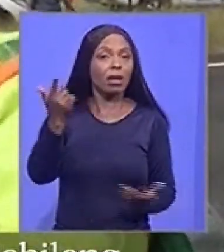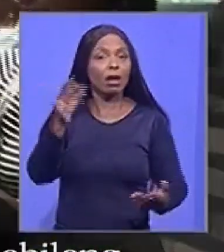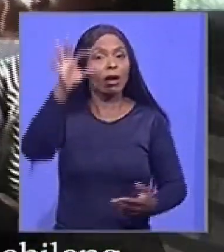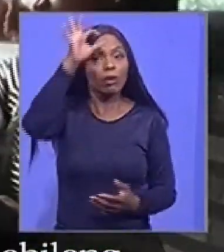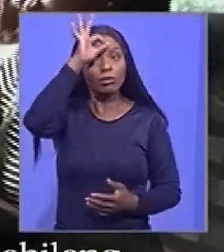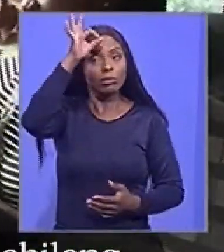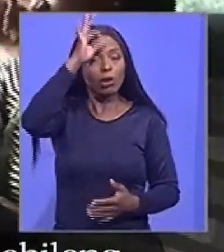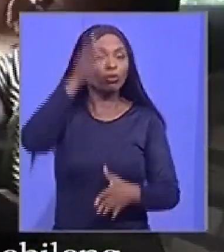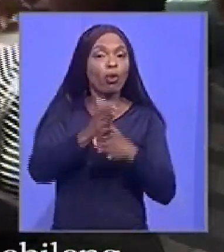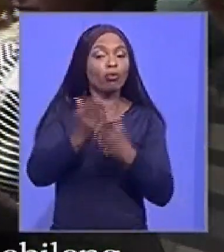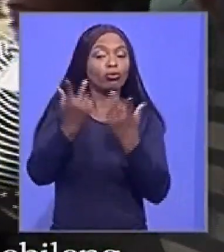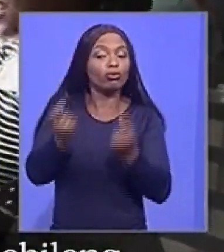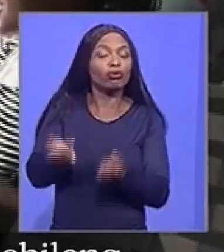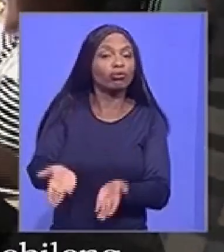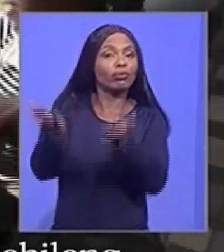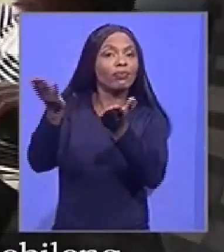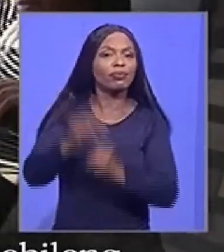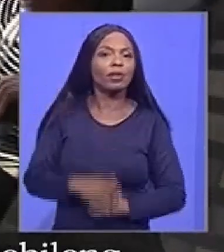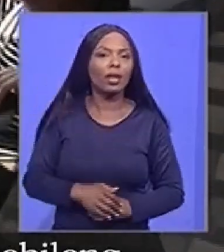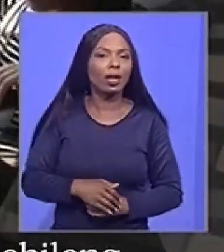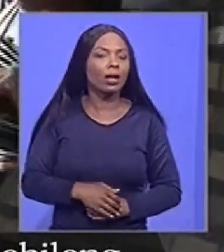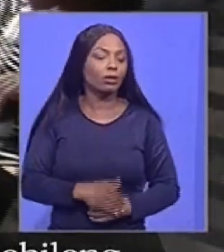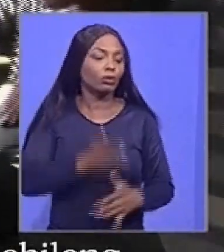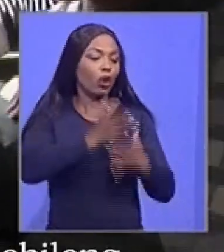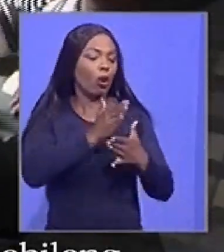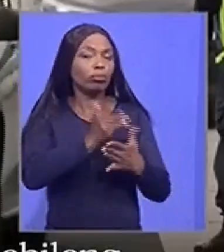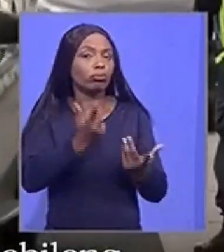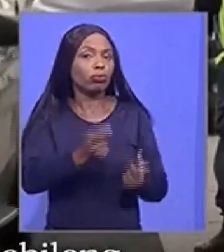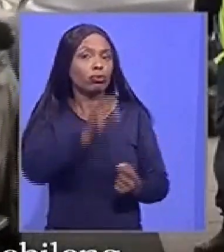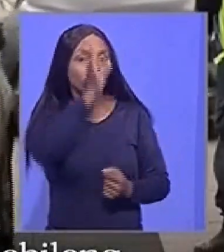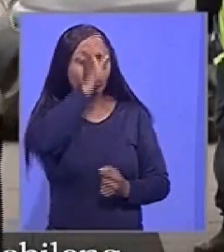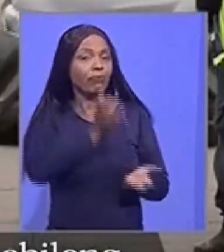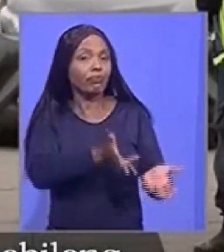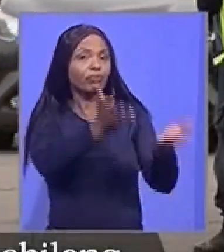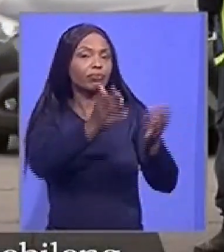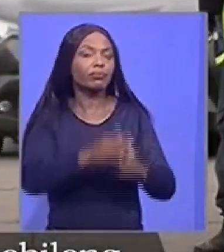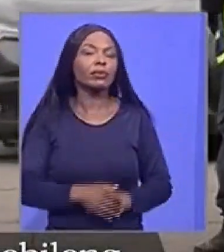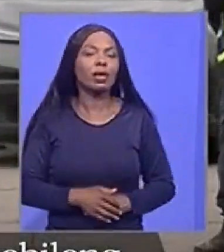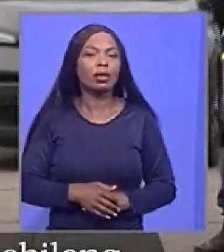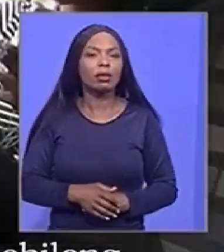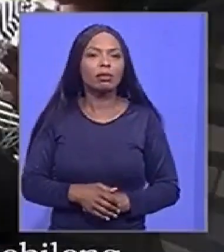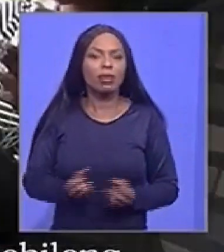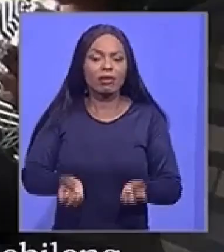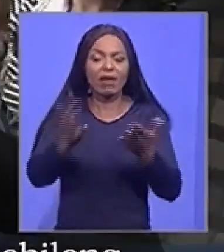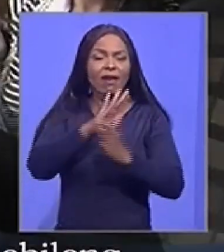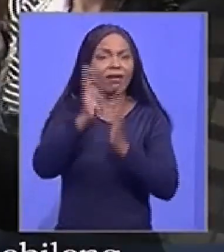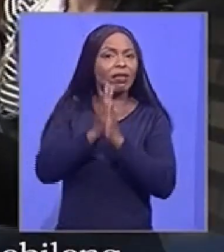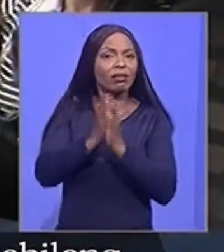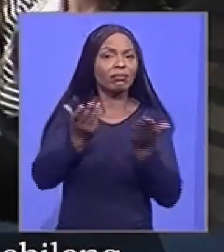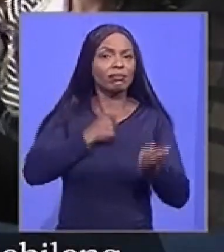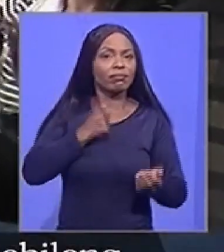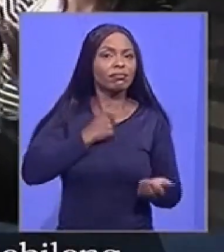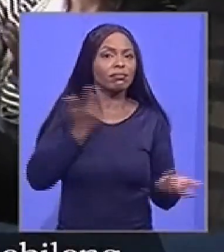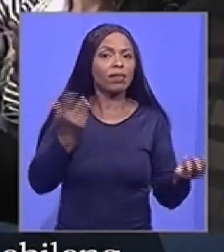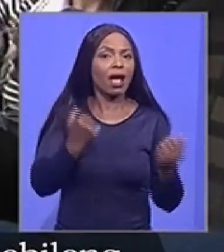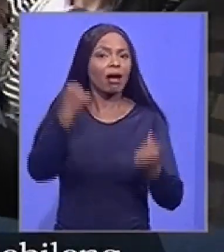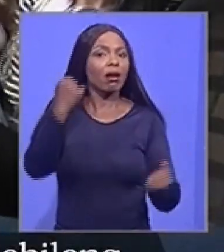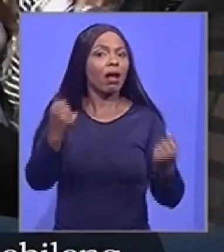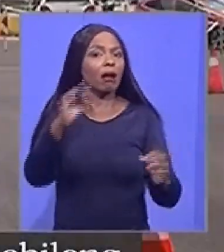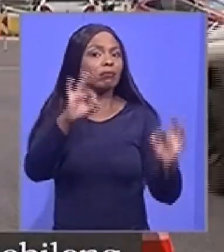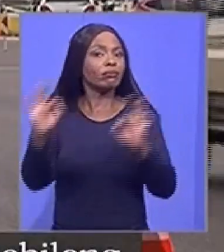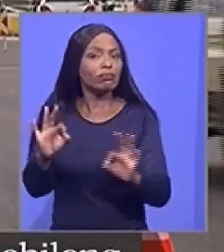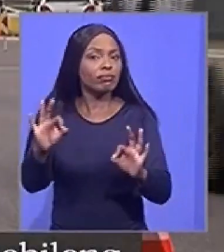yeah. Yenza umsebenzi wabo ngoba kumele siphephe. Ngibanikeze yonke into amaphephe imoto right